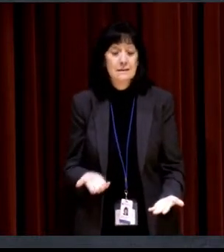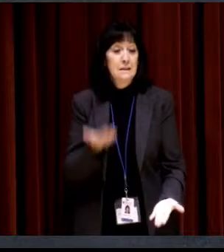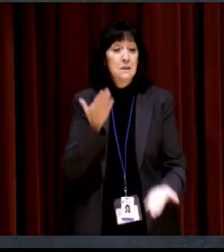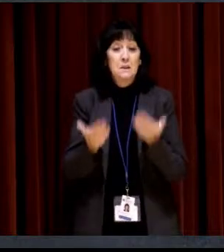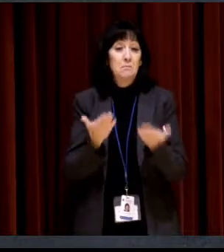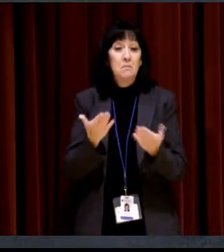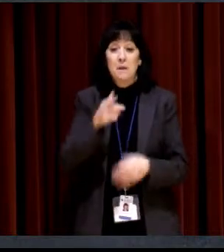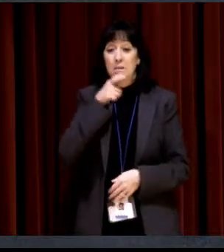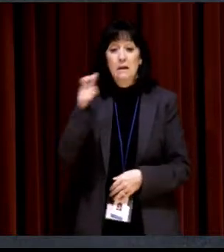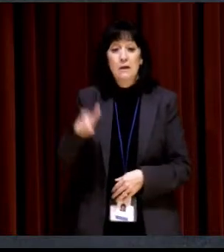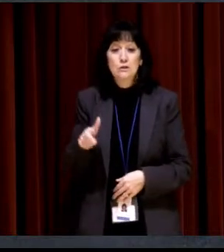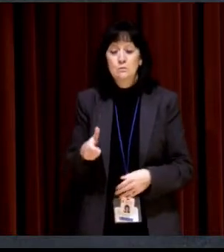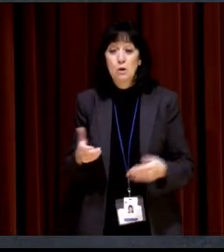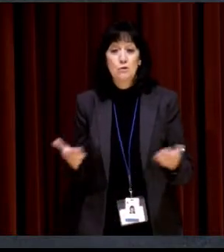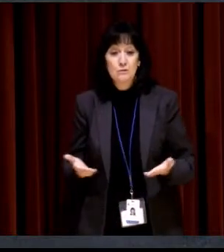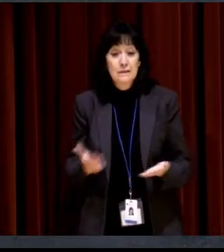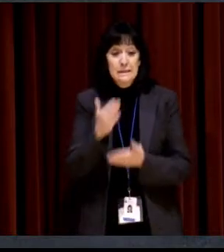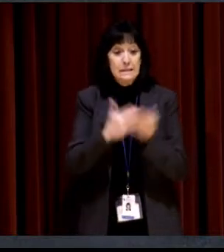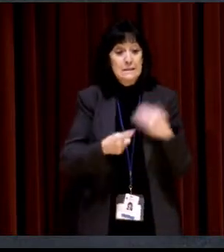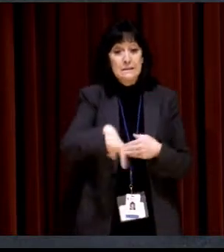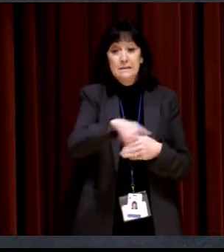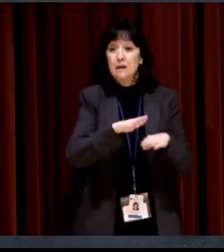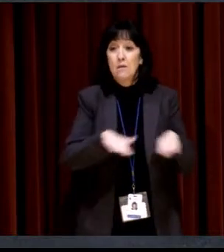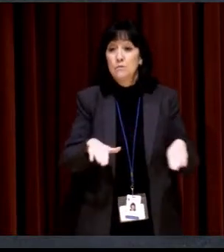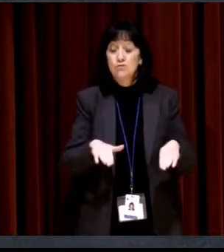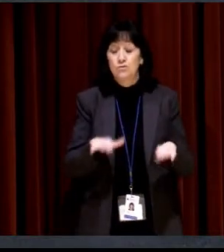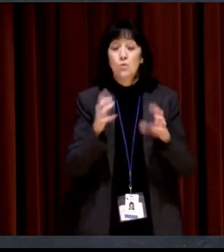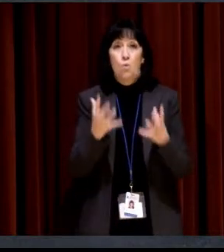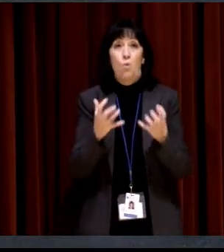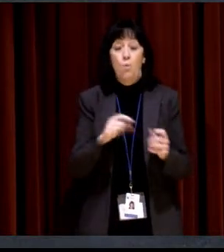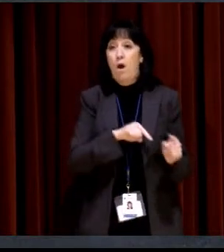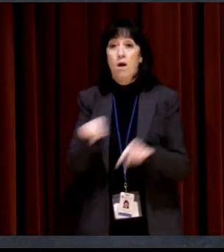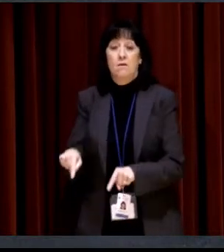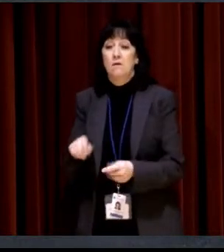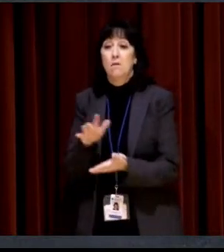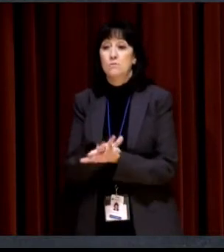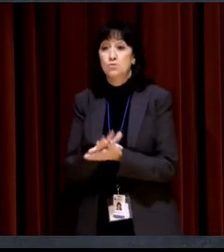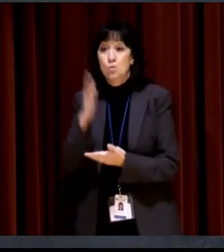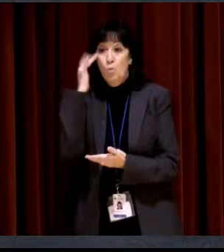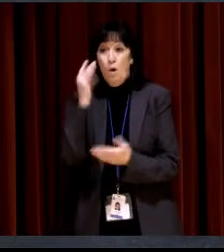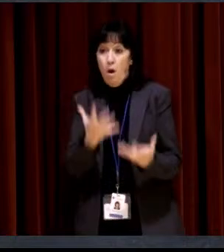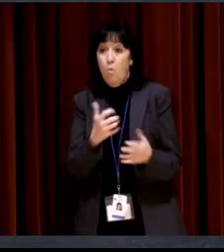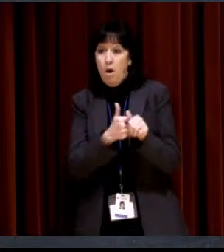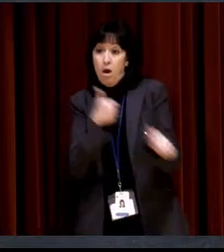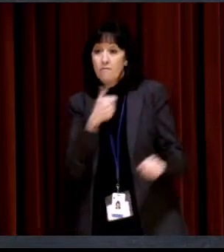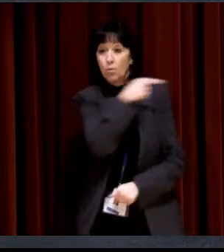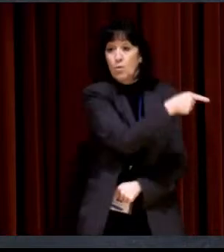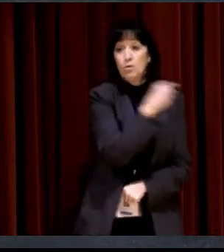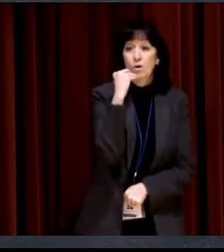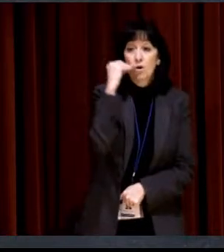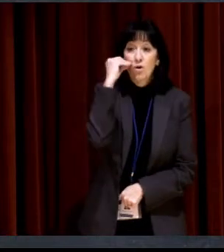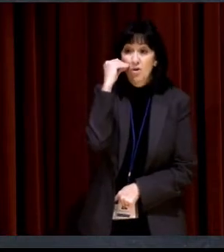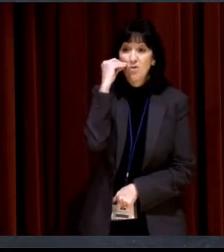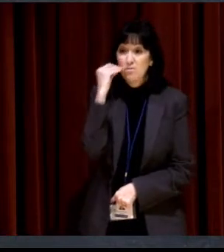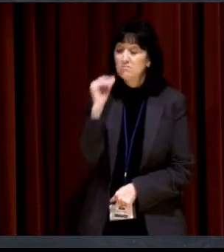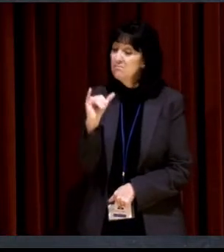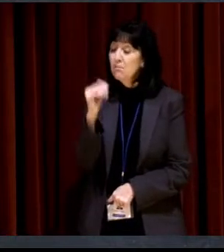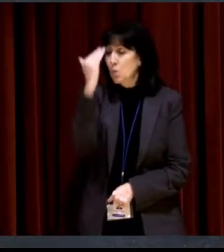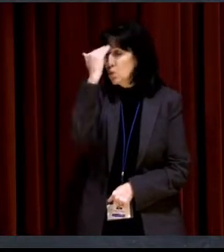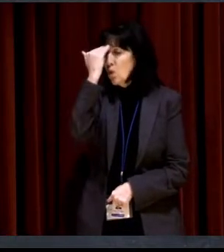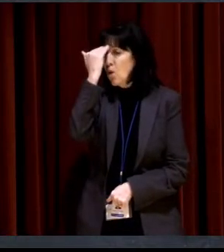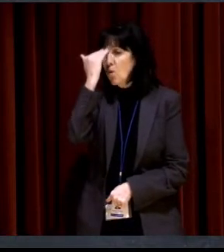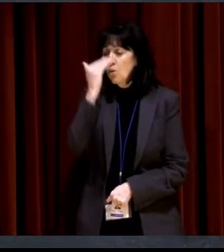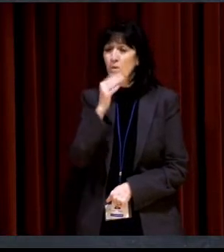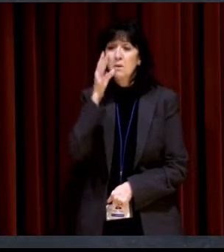every day. They love coming to school. You know, we know that parents love their children, but a lot of the trauma that we see that causes